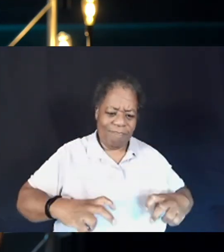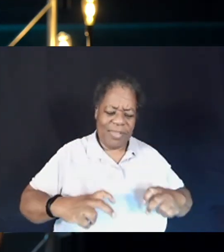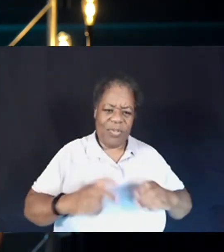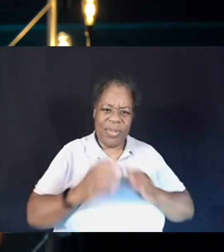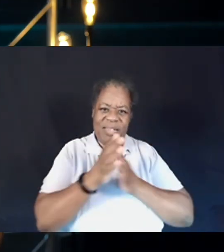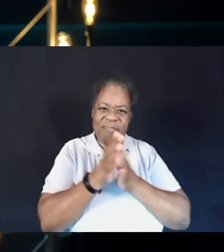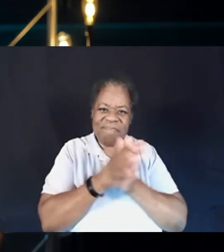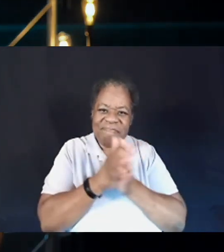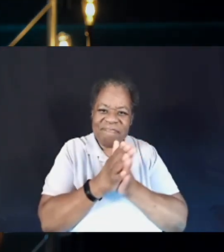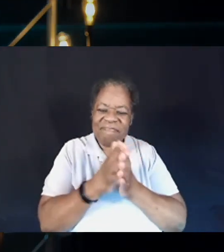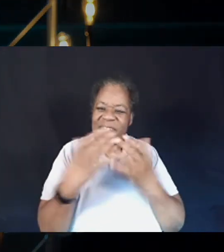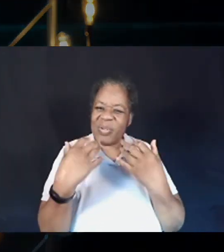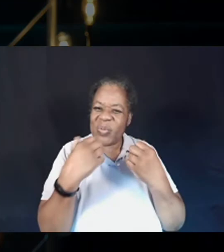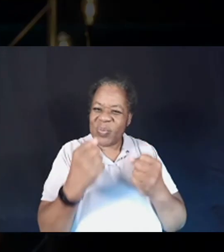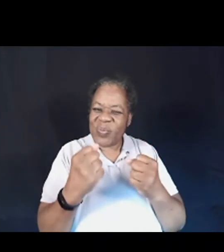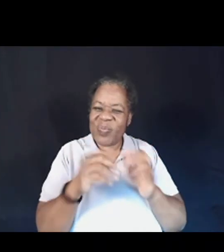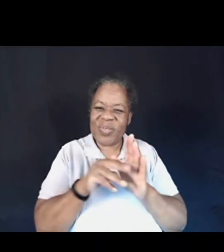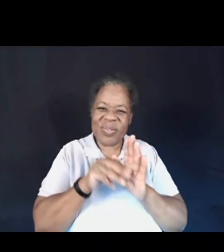Amen.